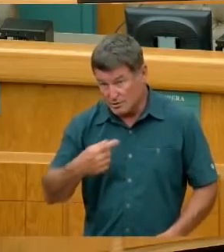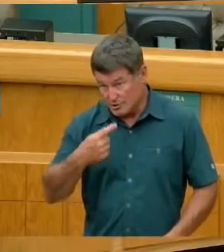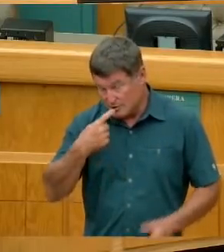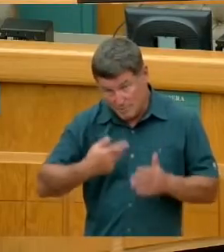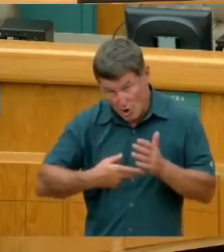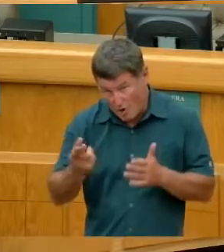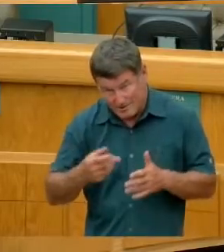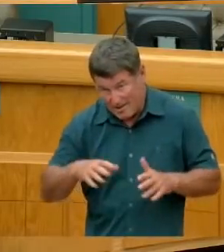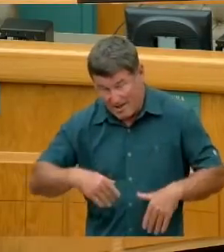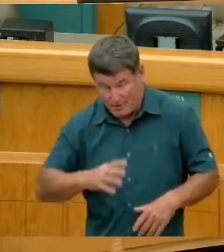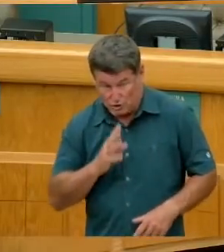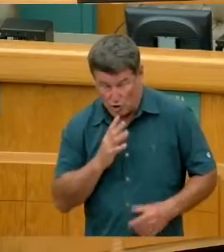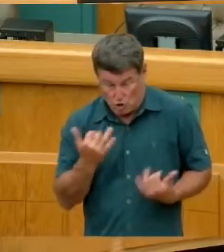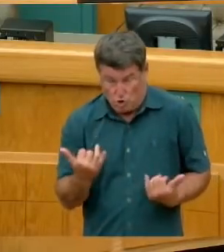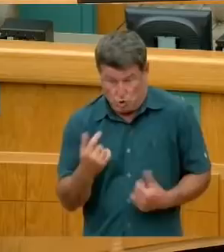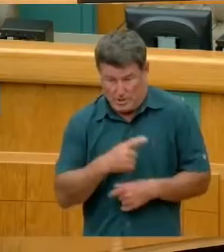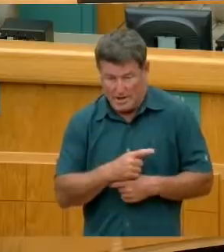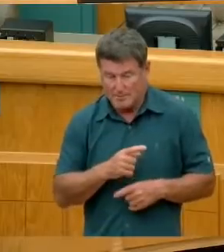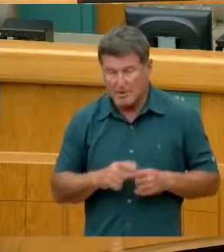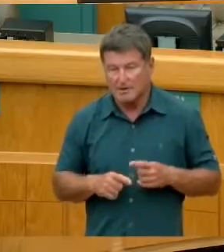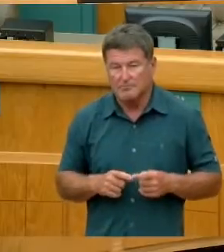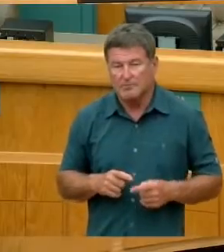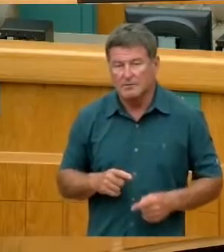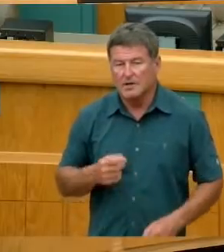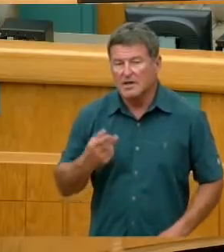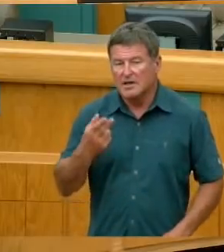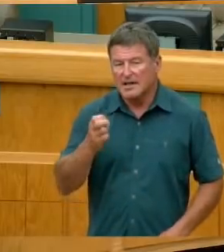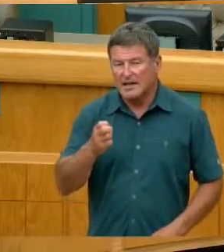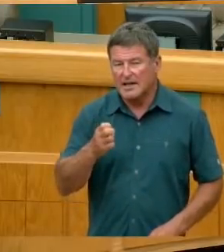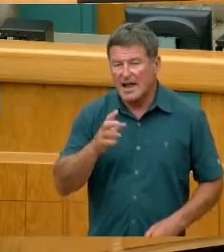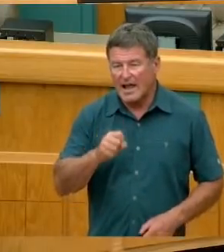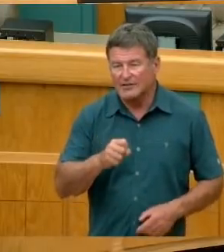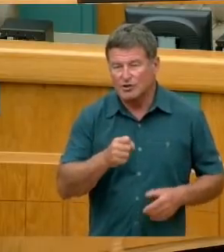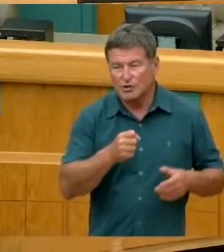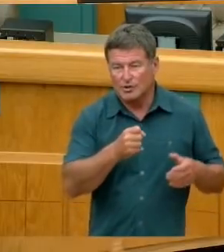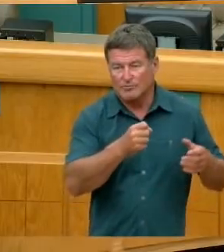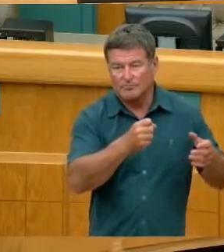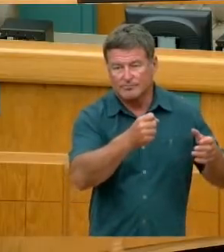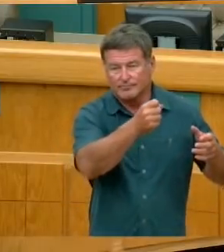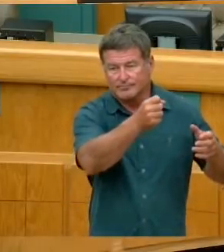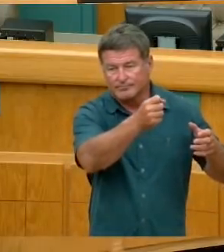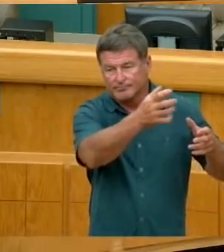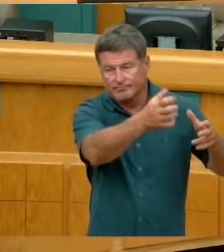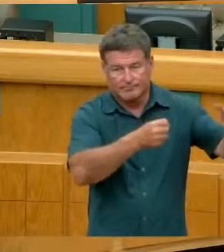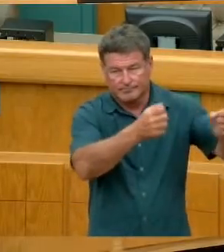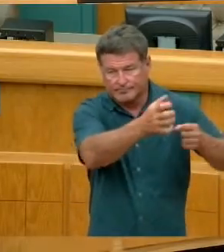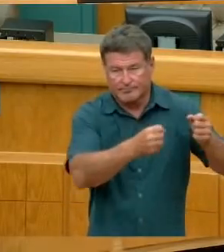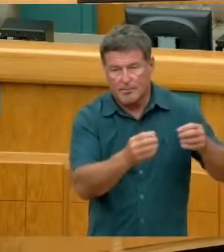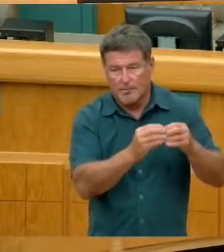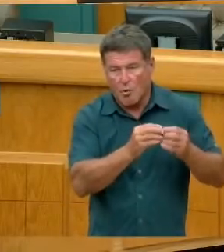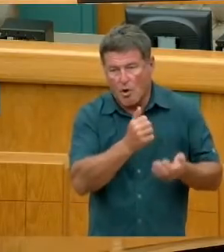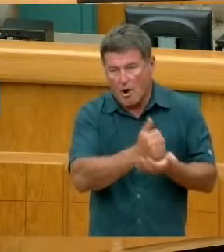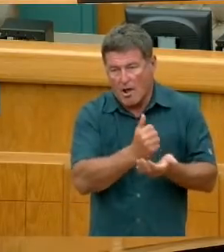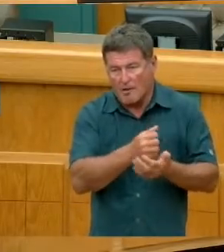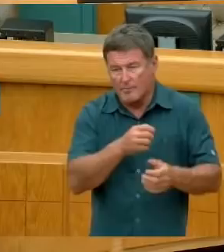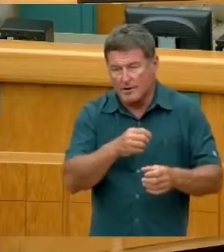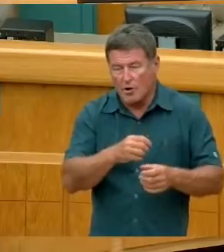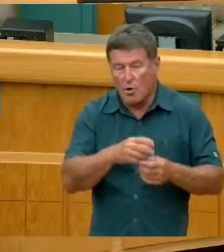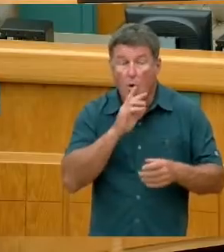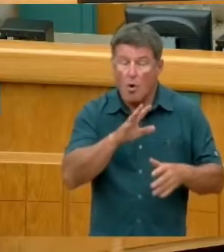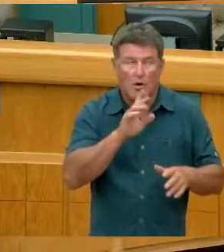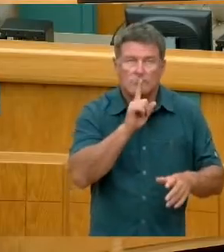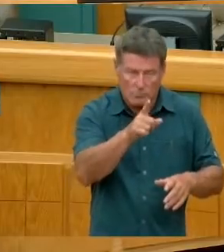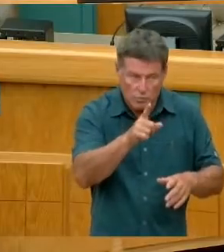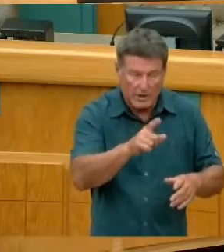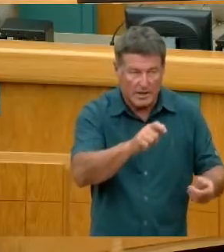to be honest with you, I've not spoken with the sheriff today, but it does not surprise me that he's having to bring in additional workforce